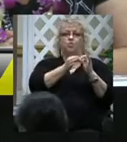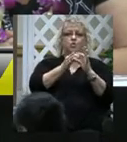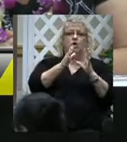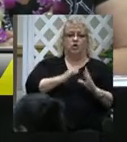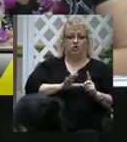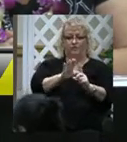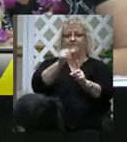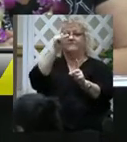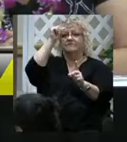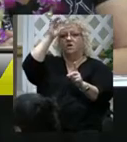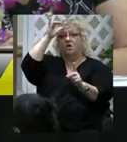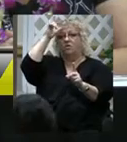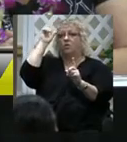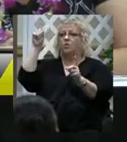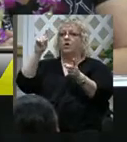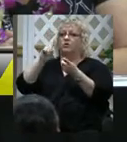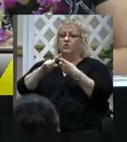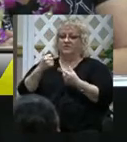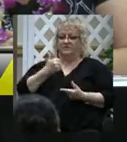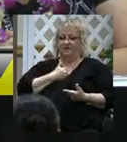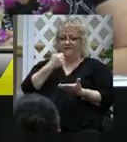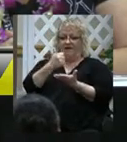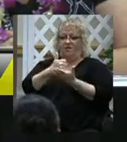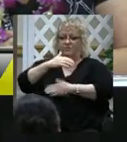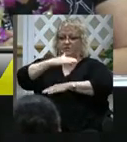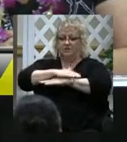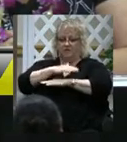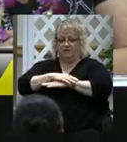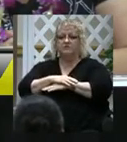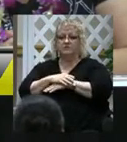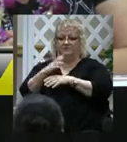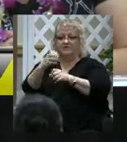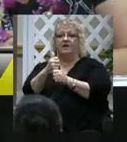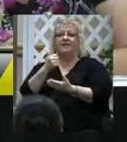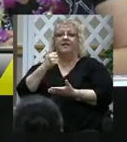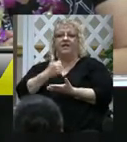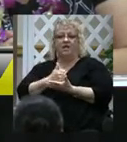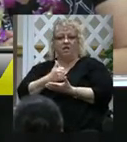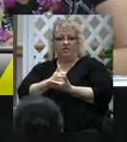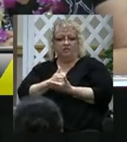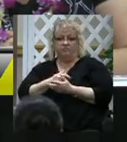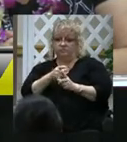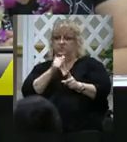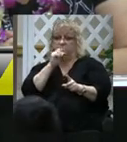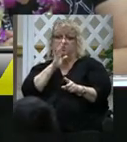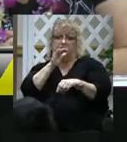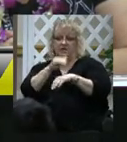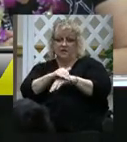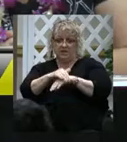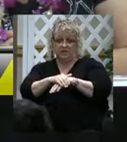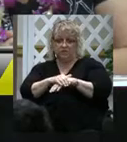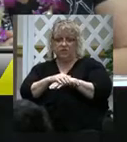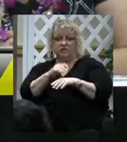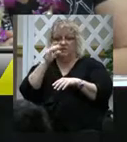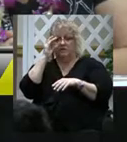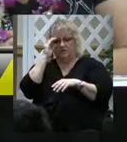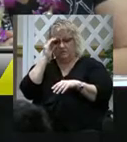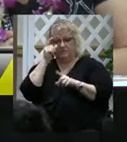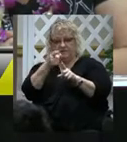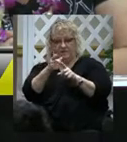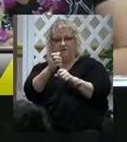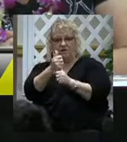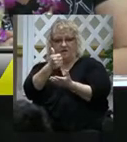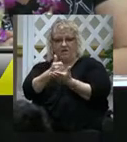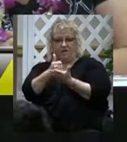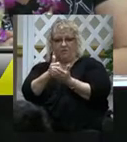coordinators went to the self-help center and was able to get help. He doesn't speak English, and he got